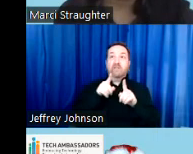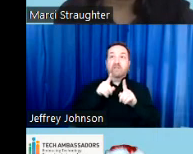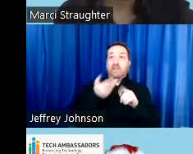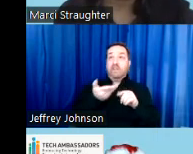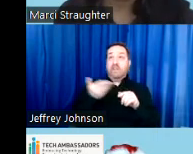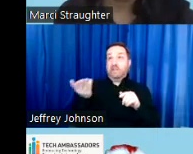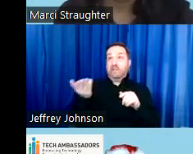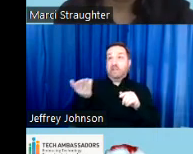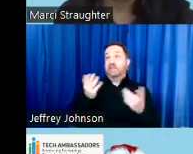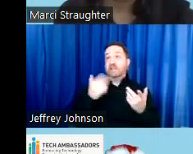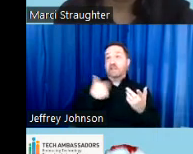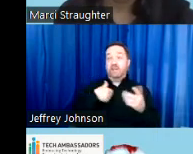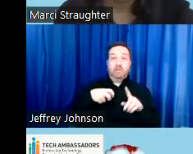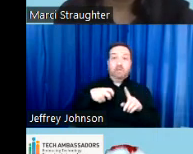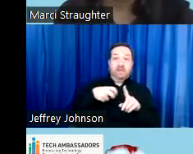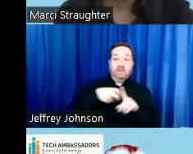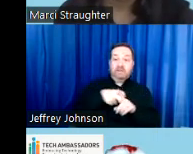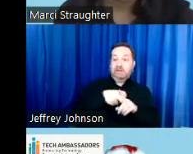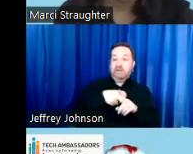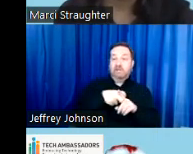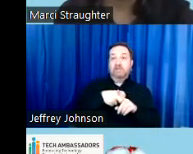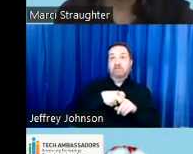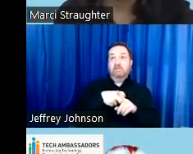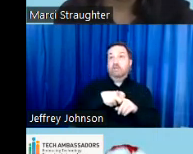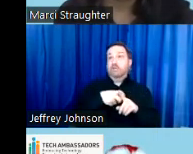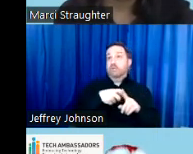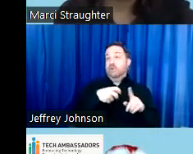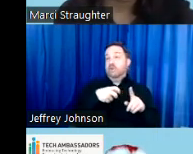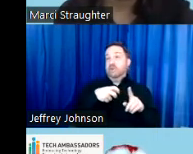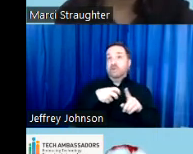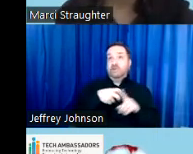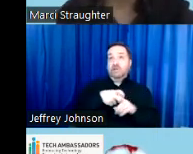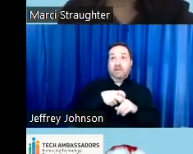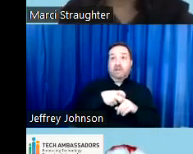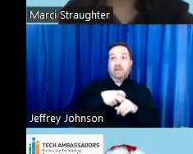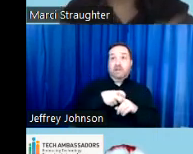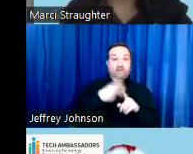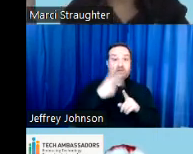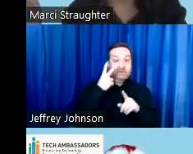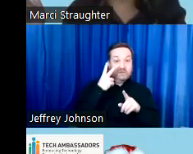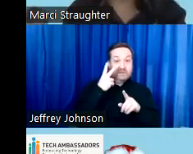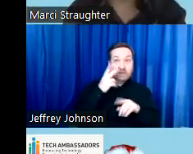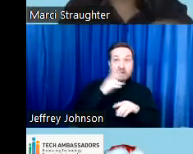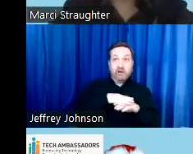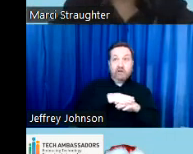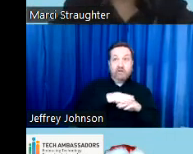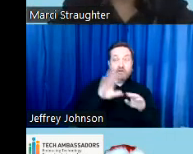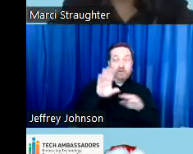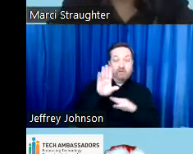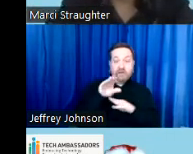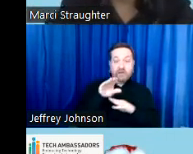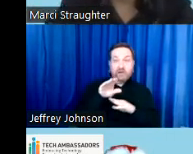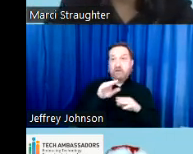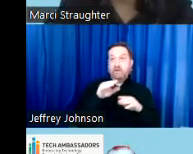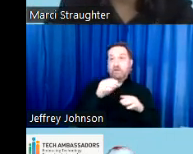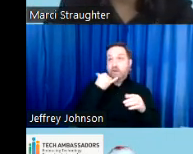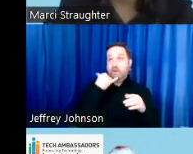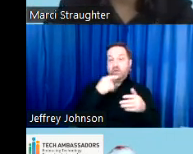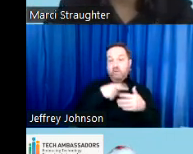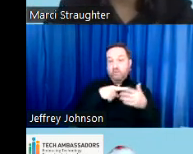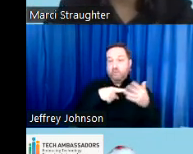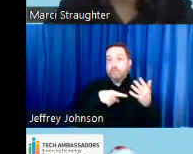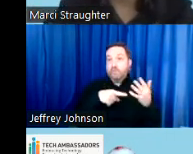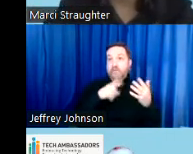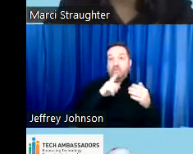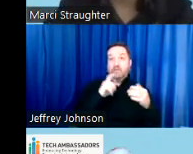devices it can be plugged into, where you can see them also on your video also. So it's a really,